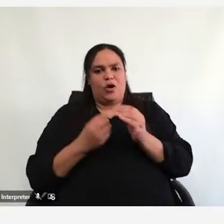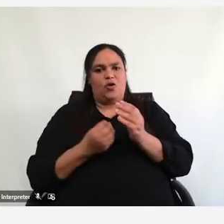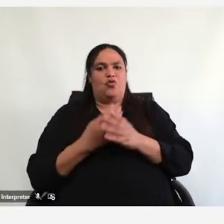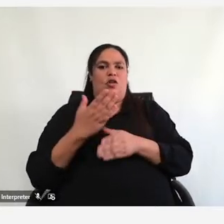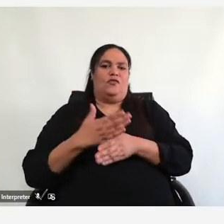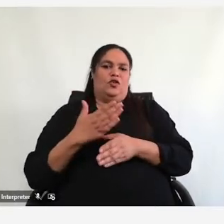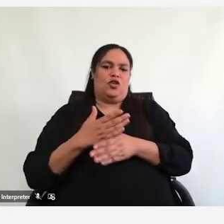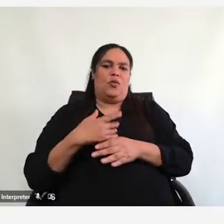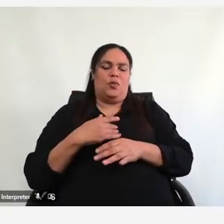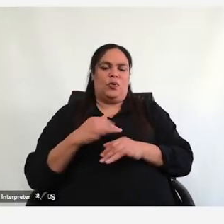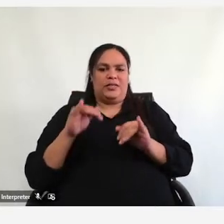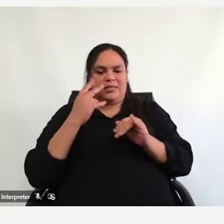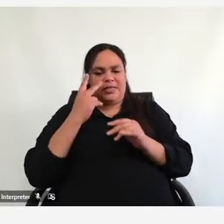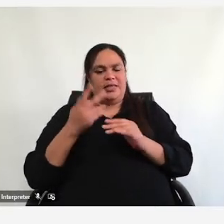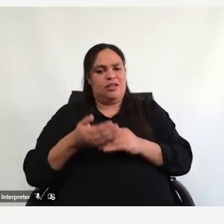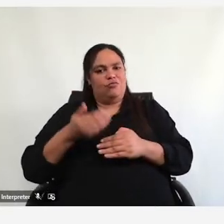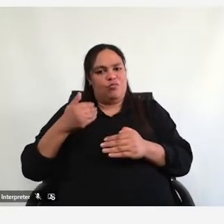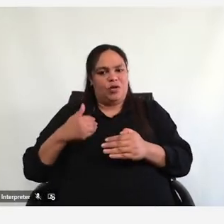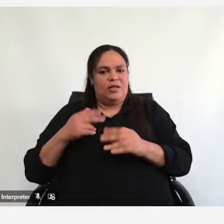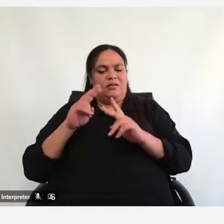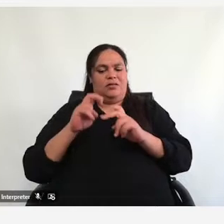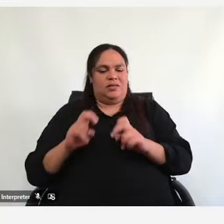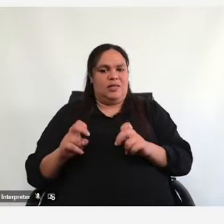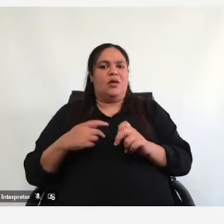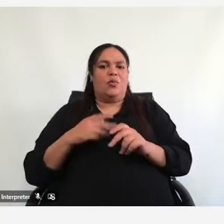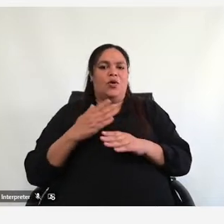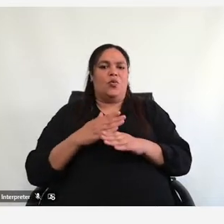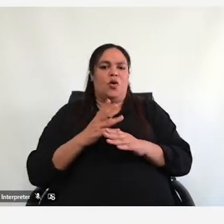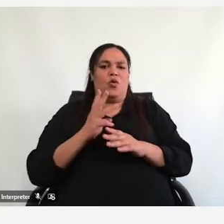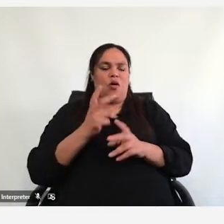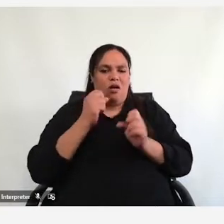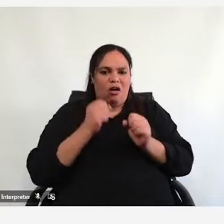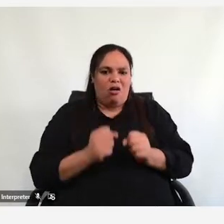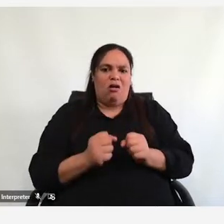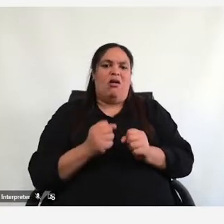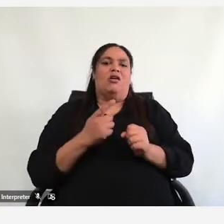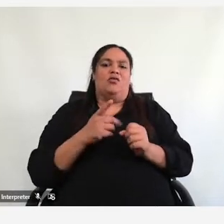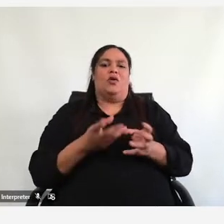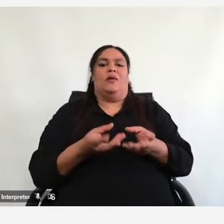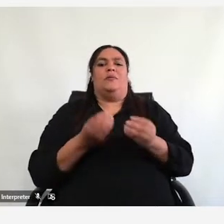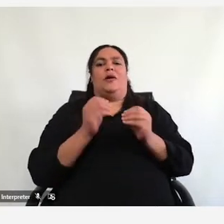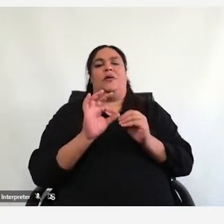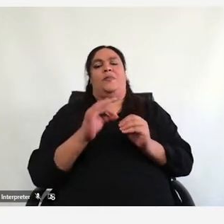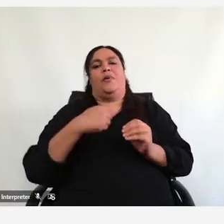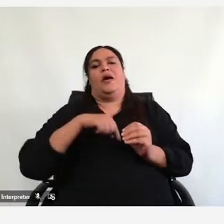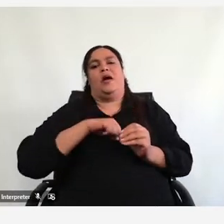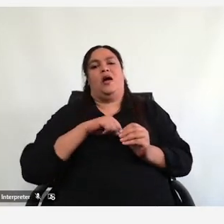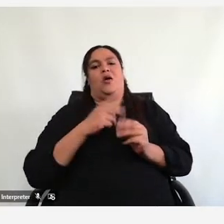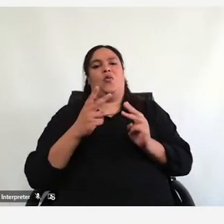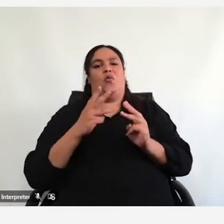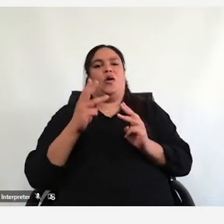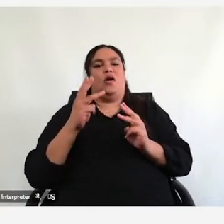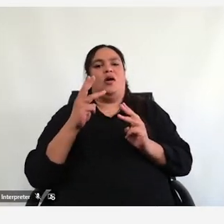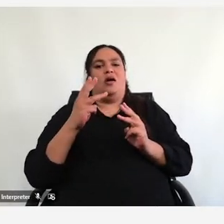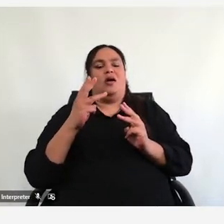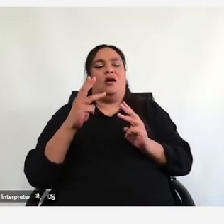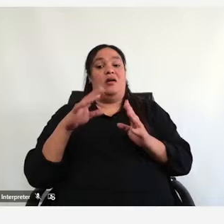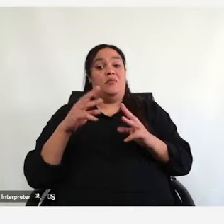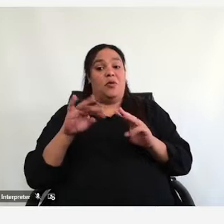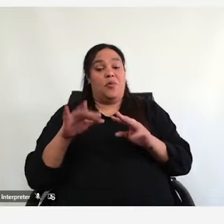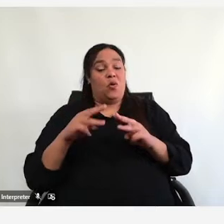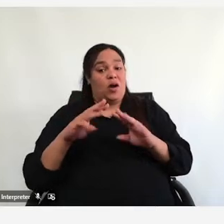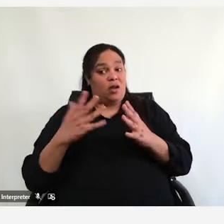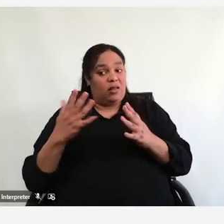We have seen it in our previous statistics, and we will work even harder to get our unemployment rate down even